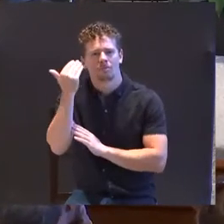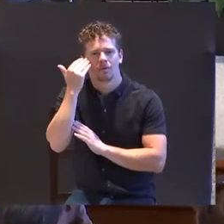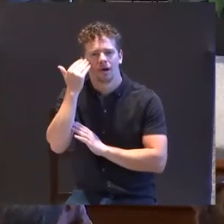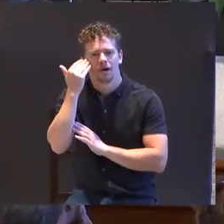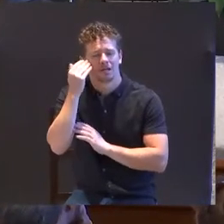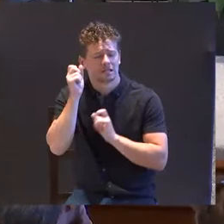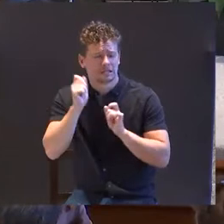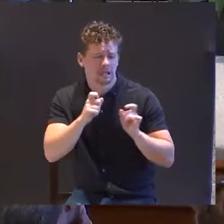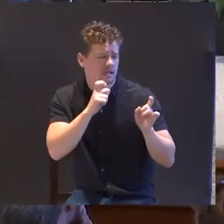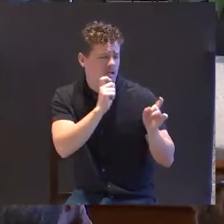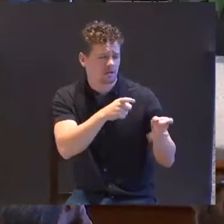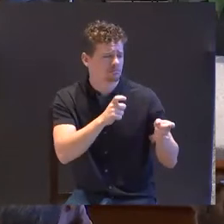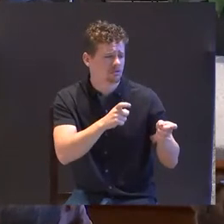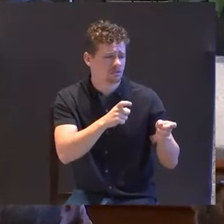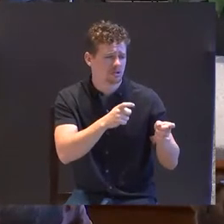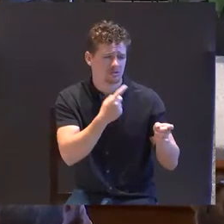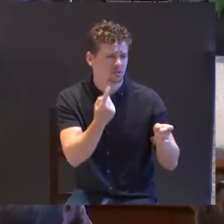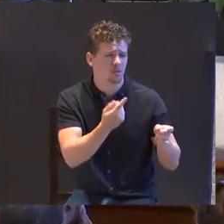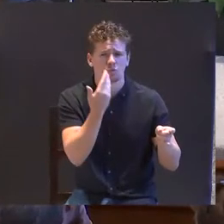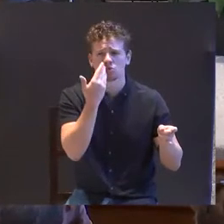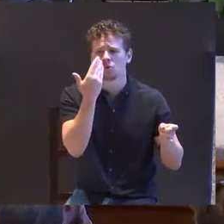a friend,